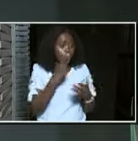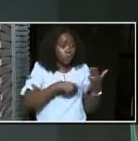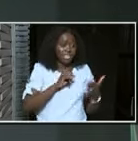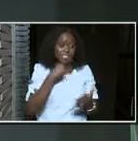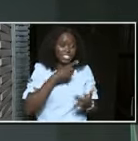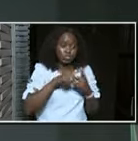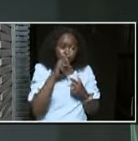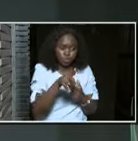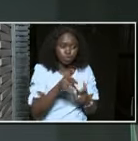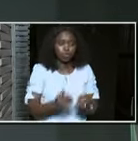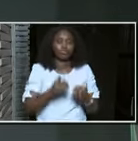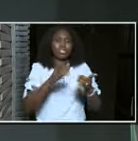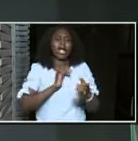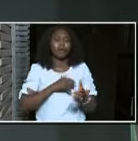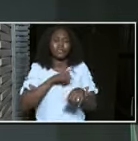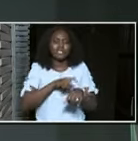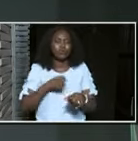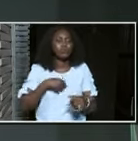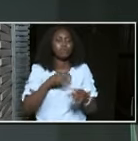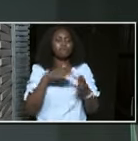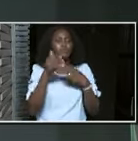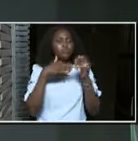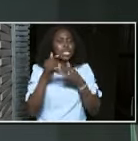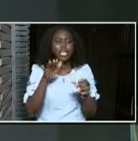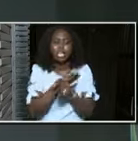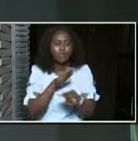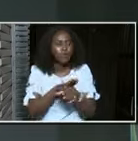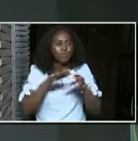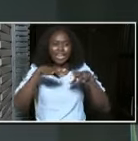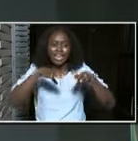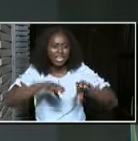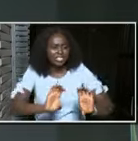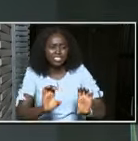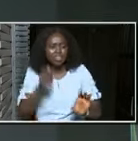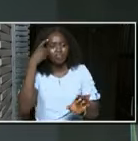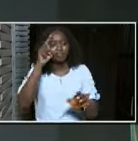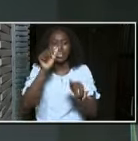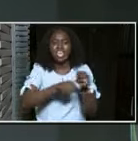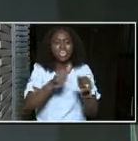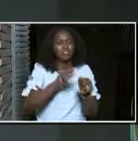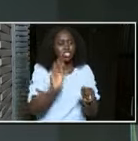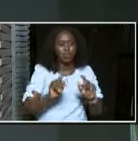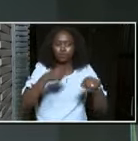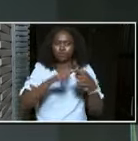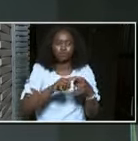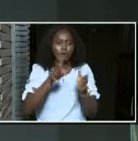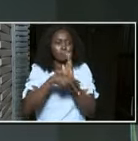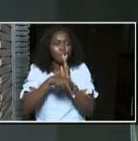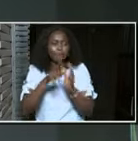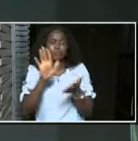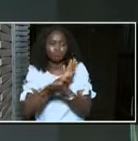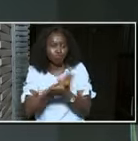our time, we built enough classes for every child going to primary schools. We built